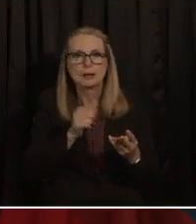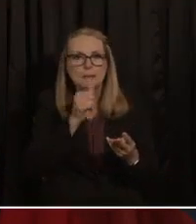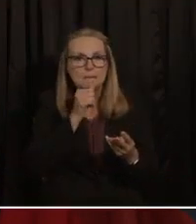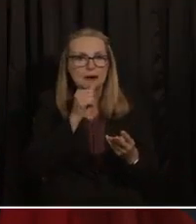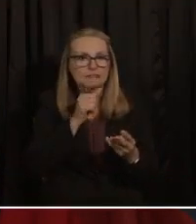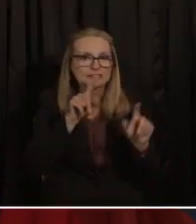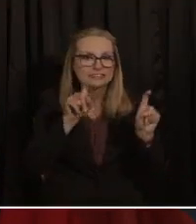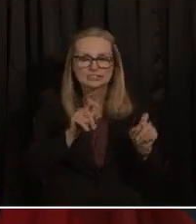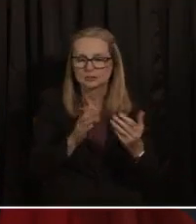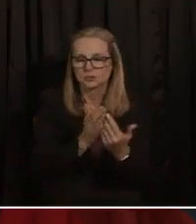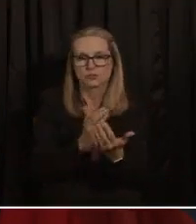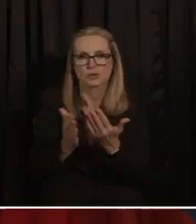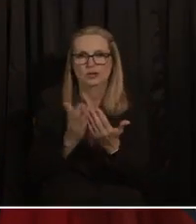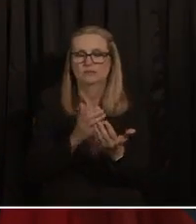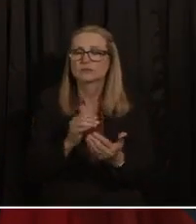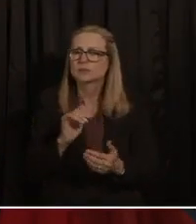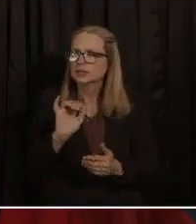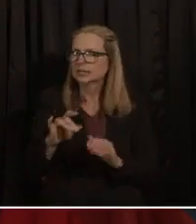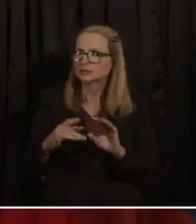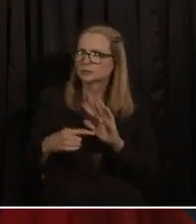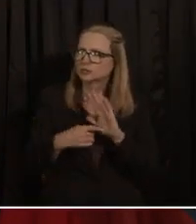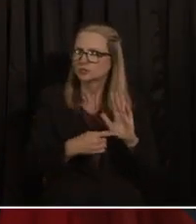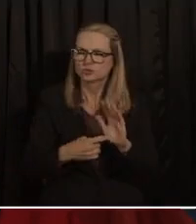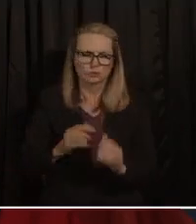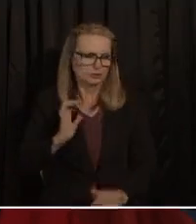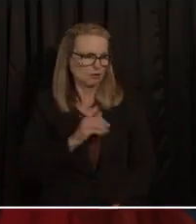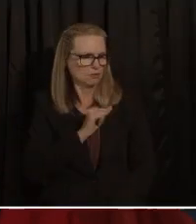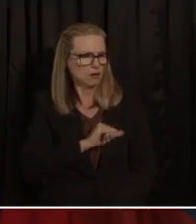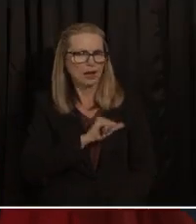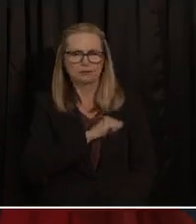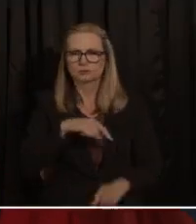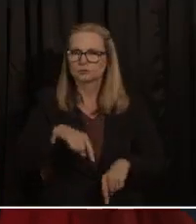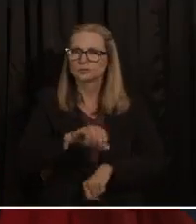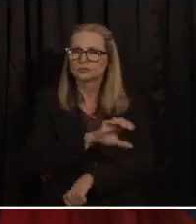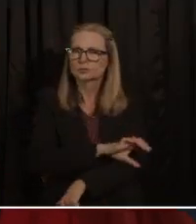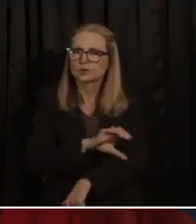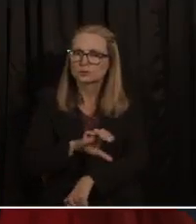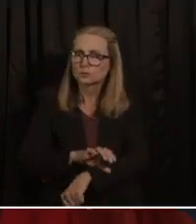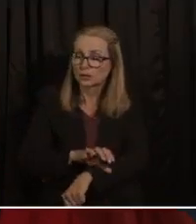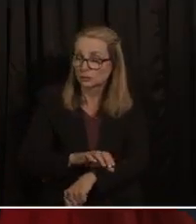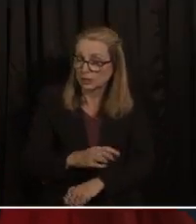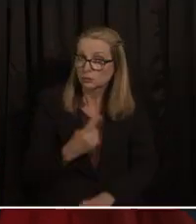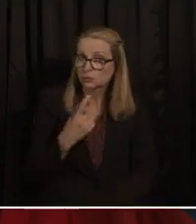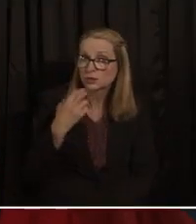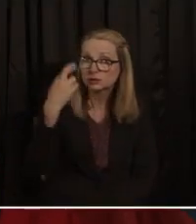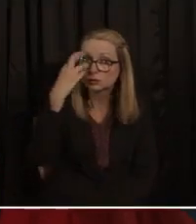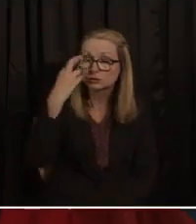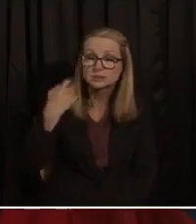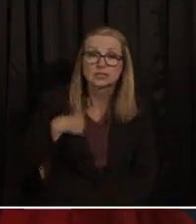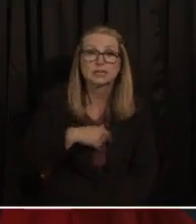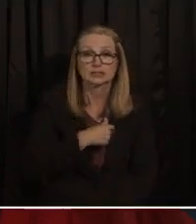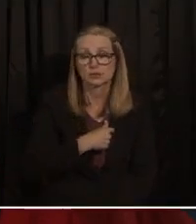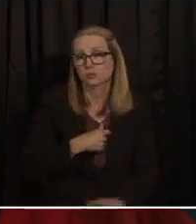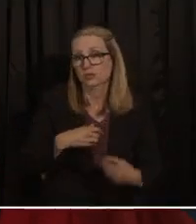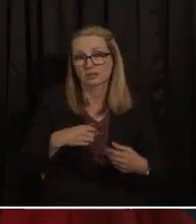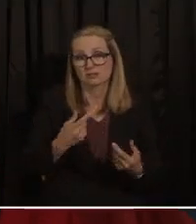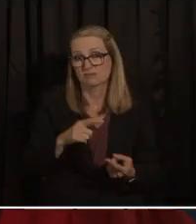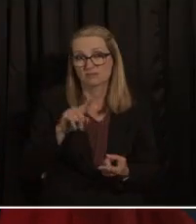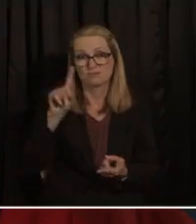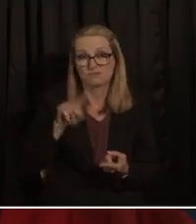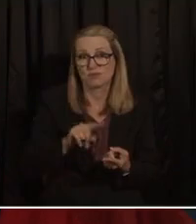part of the innovative spirit here in Colorado, and a big part of the reason that we are one of the lower states in terms